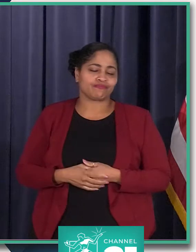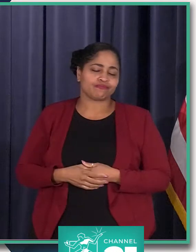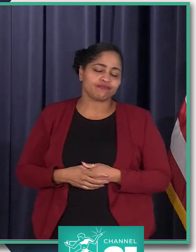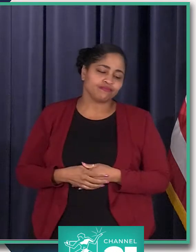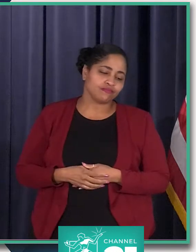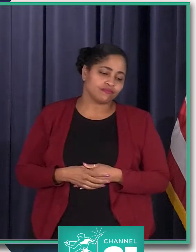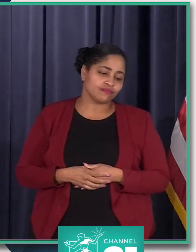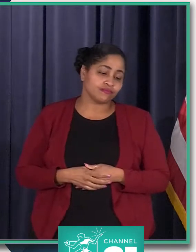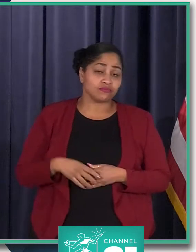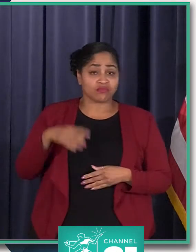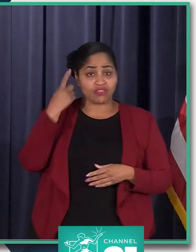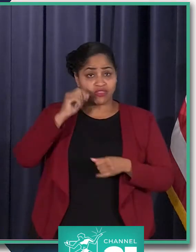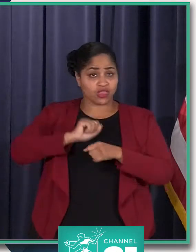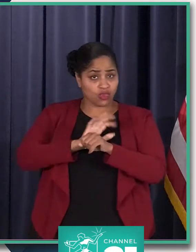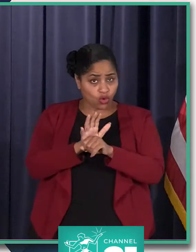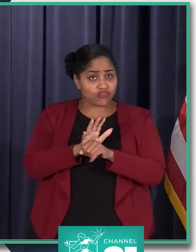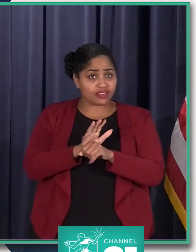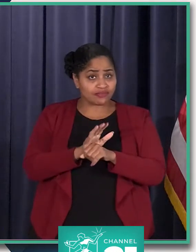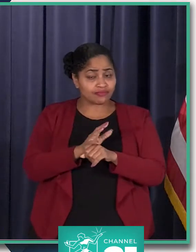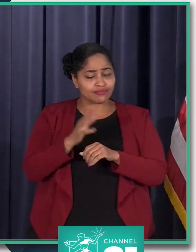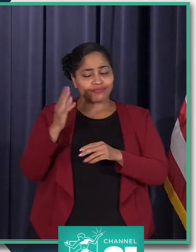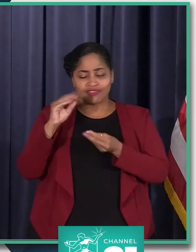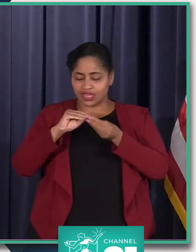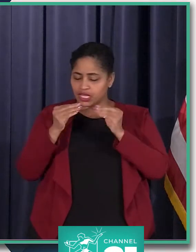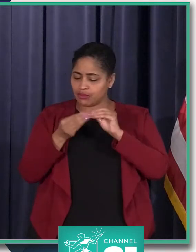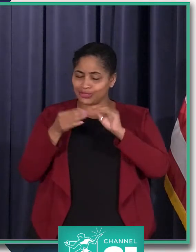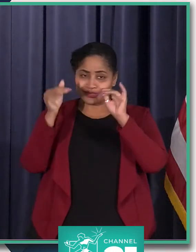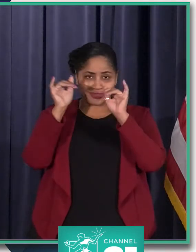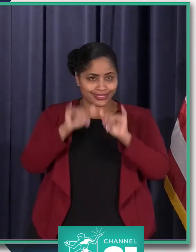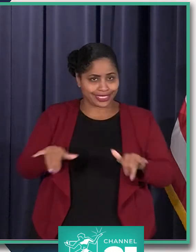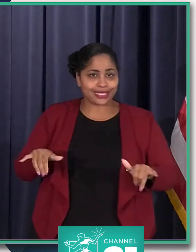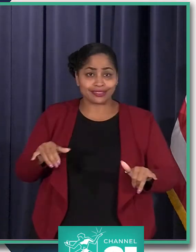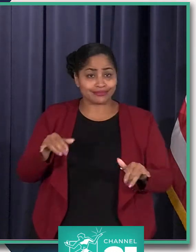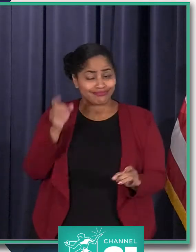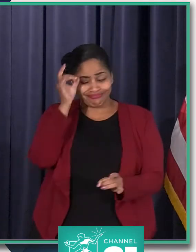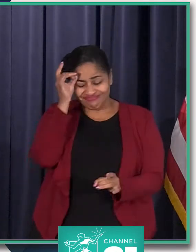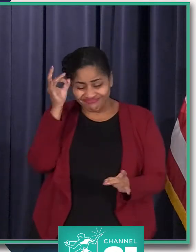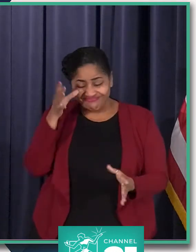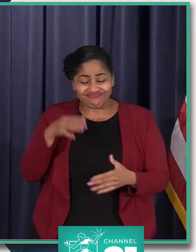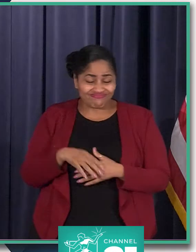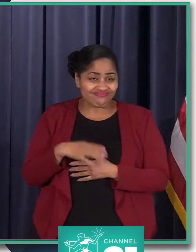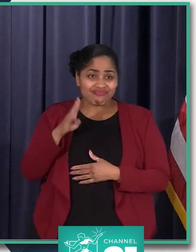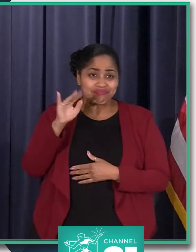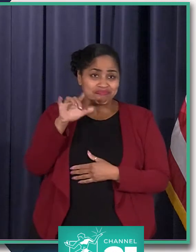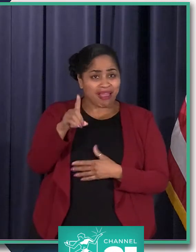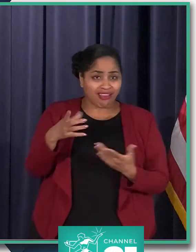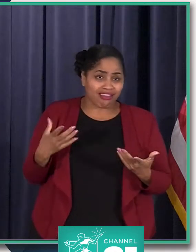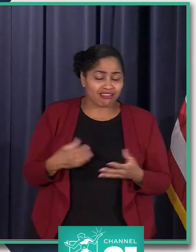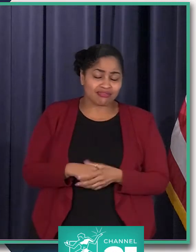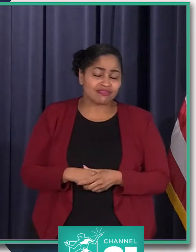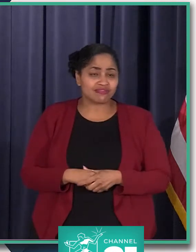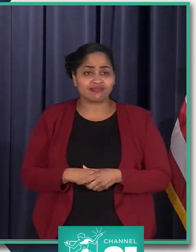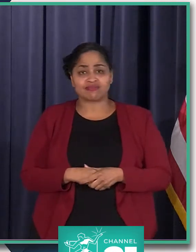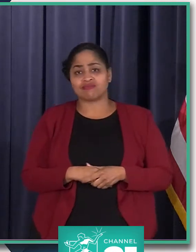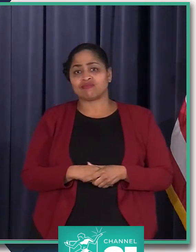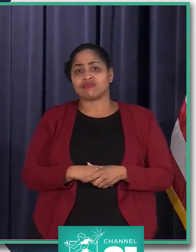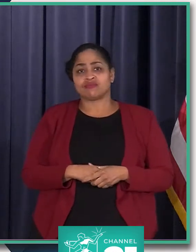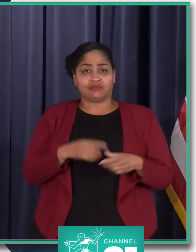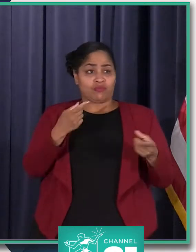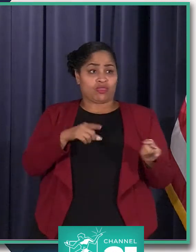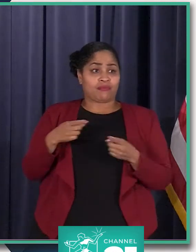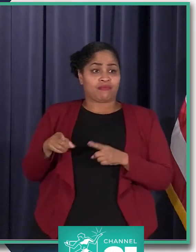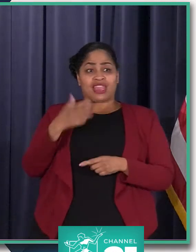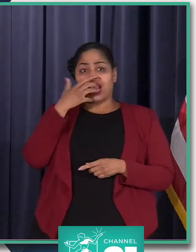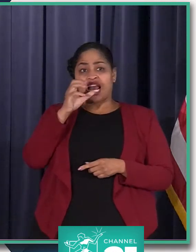far as COVID, the trends in this country still continue to be bad. This is what's happening. The hot spots